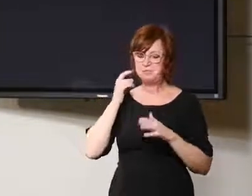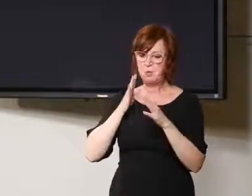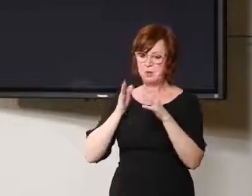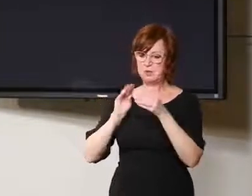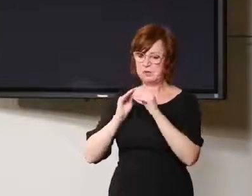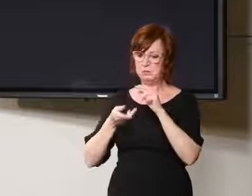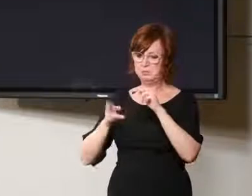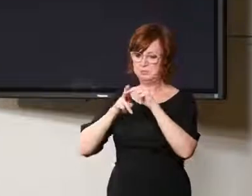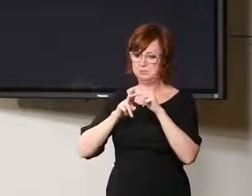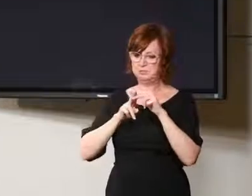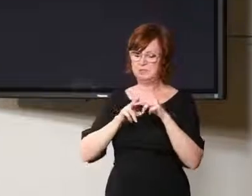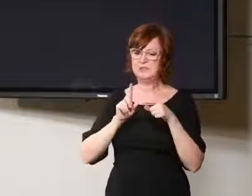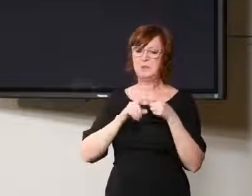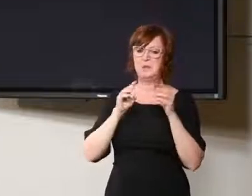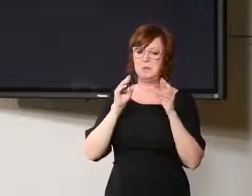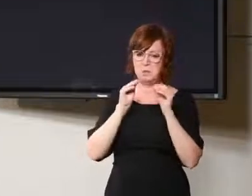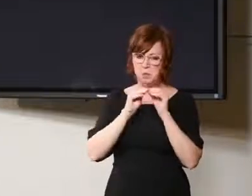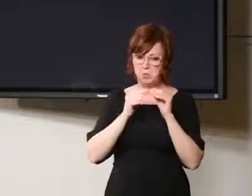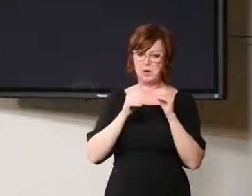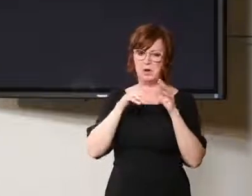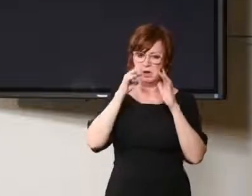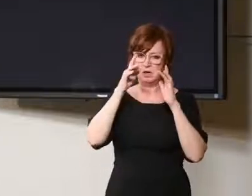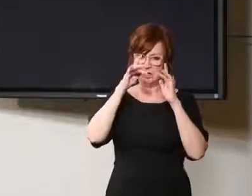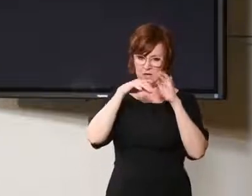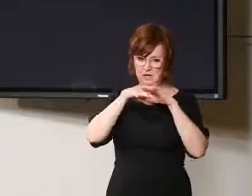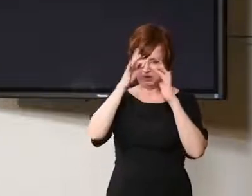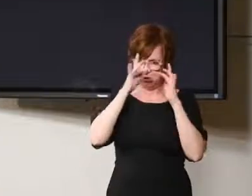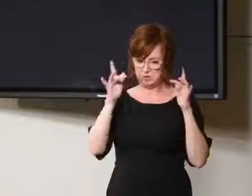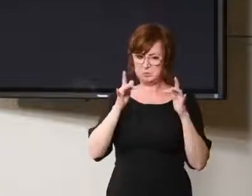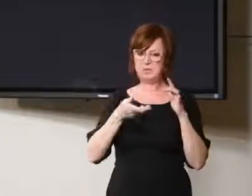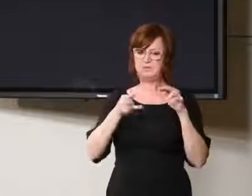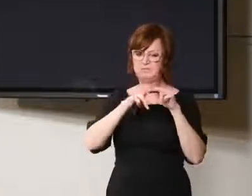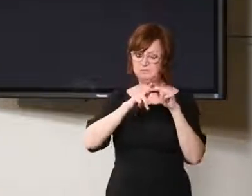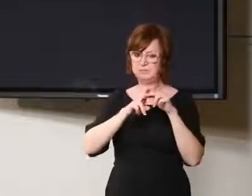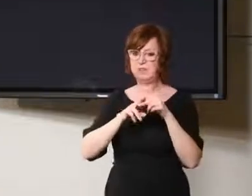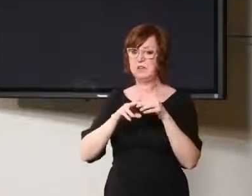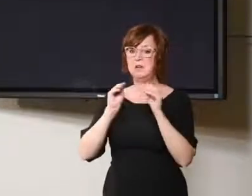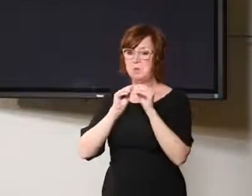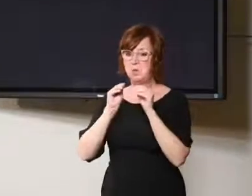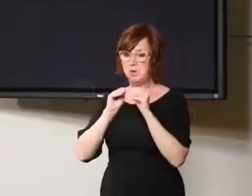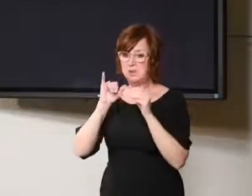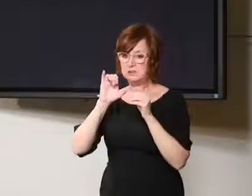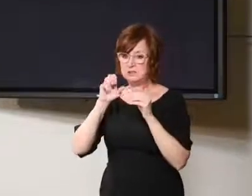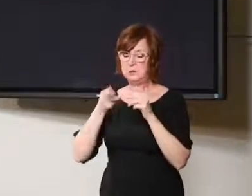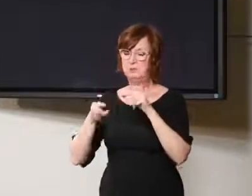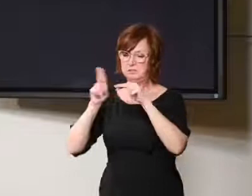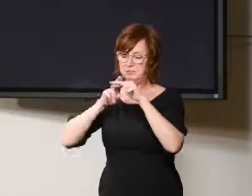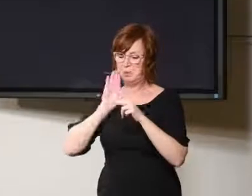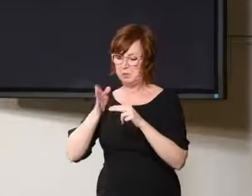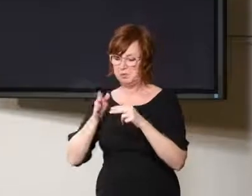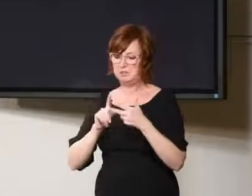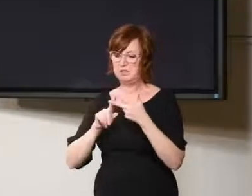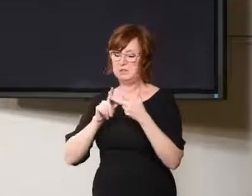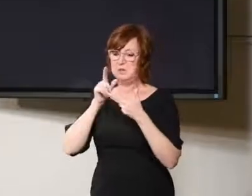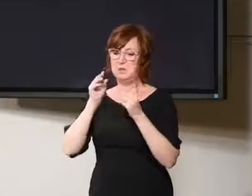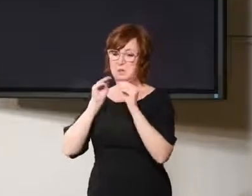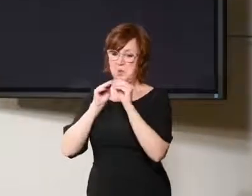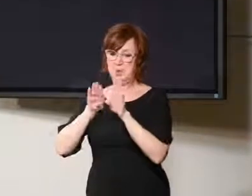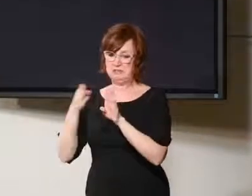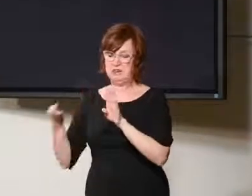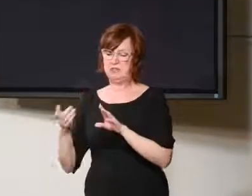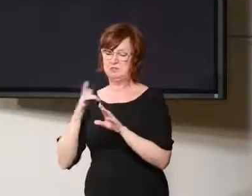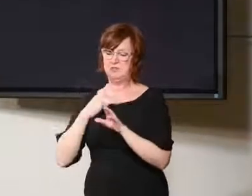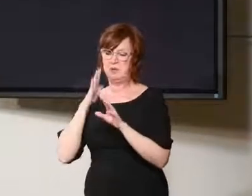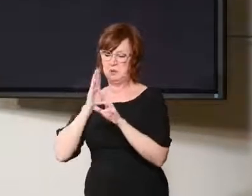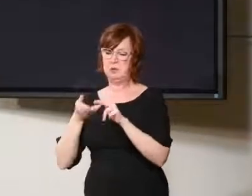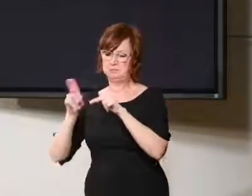ICU admissions and deaths. While anyone can get COVID-19, we also know from other jurisdictions and other